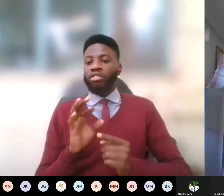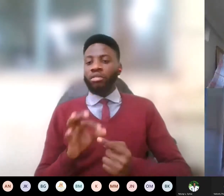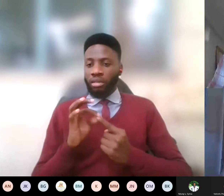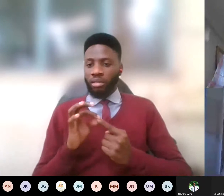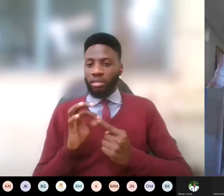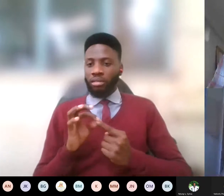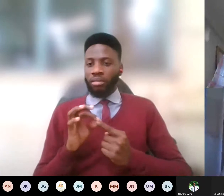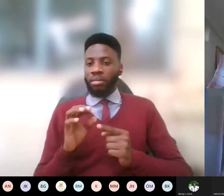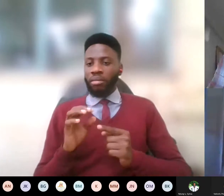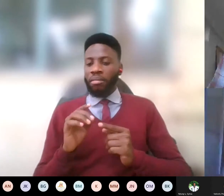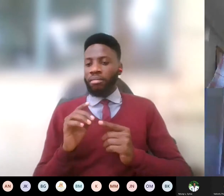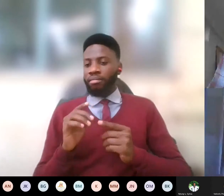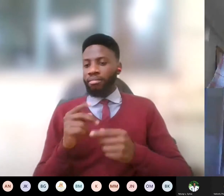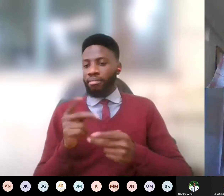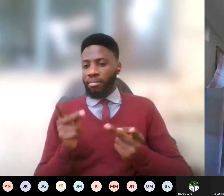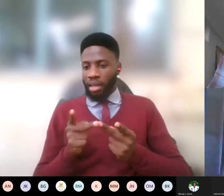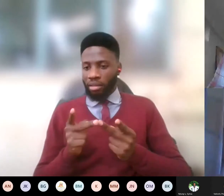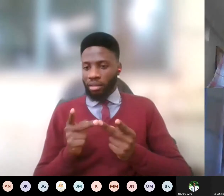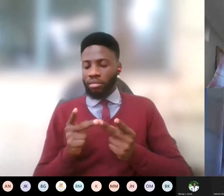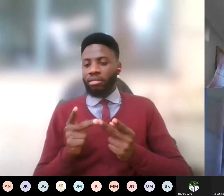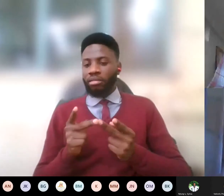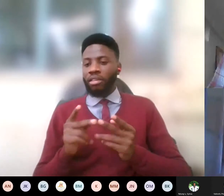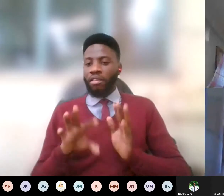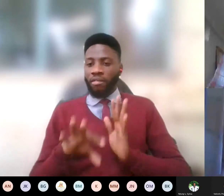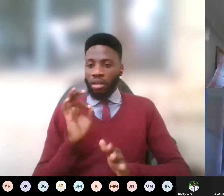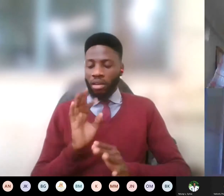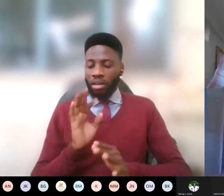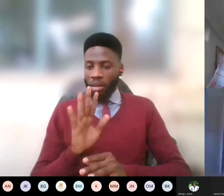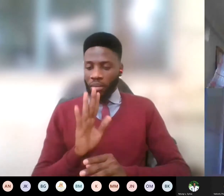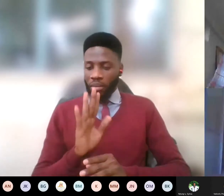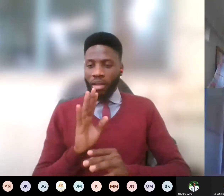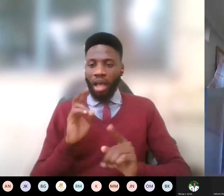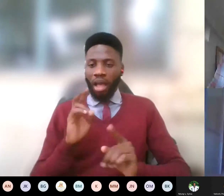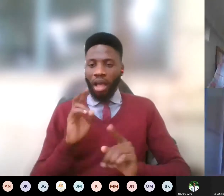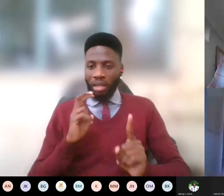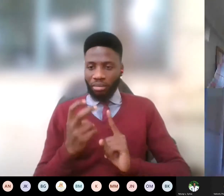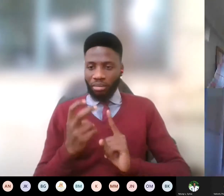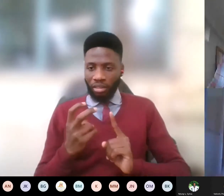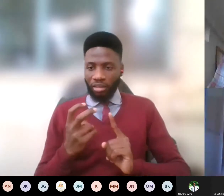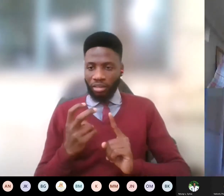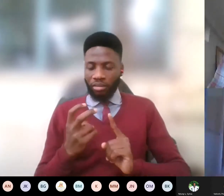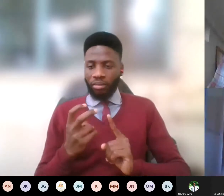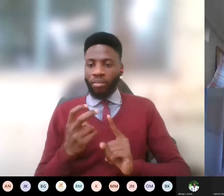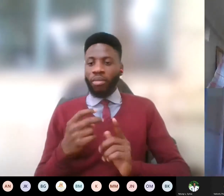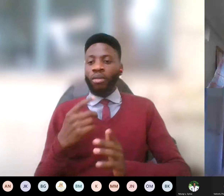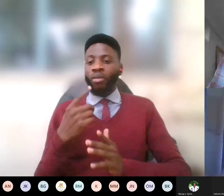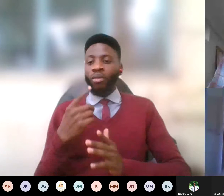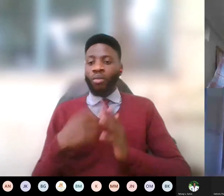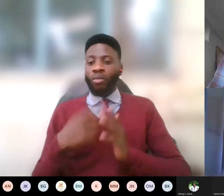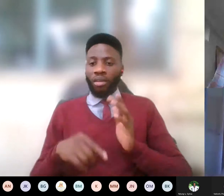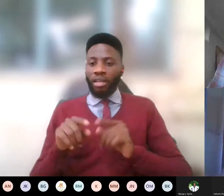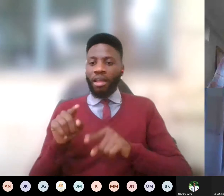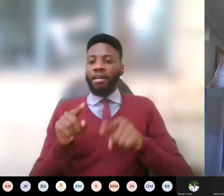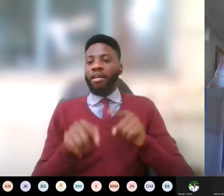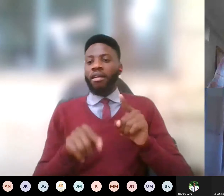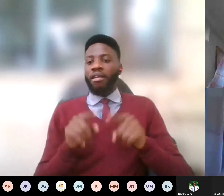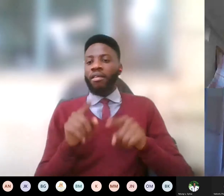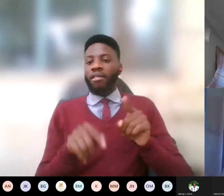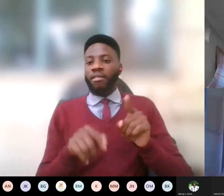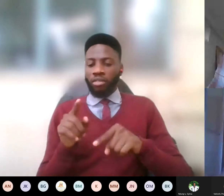I'll stop there so that I can give some time for others, and it